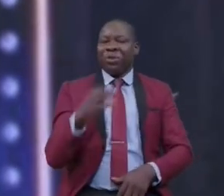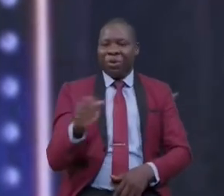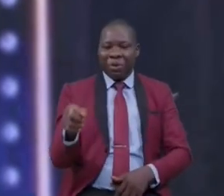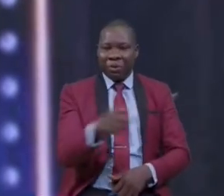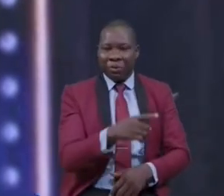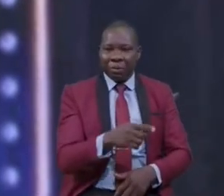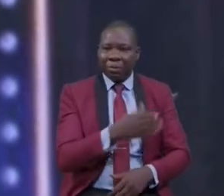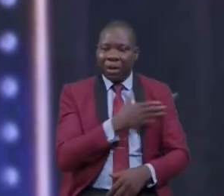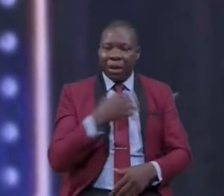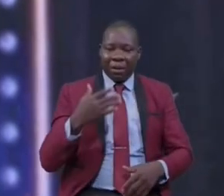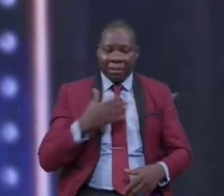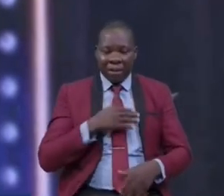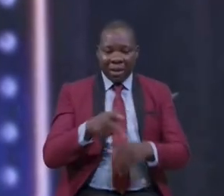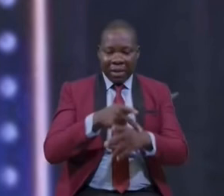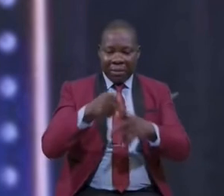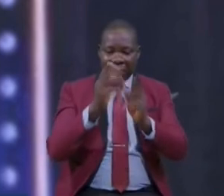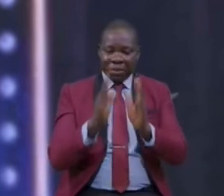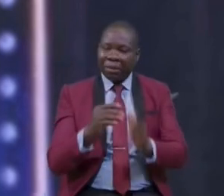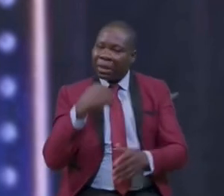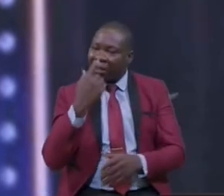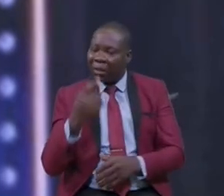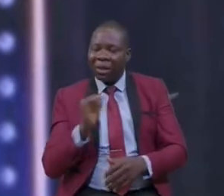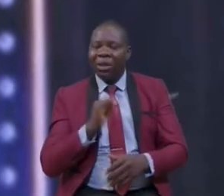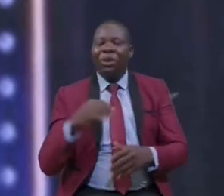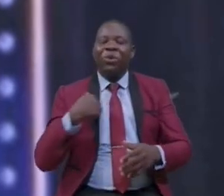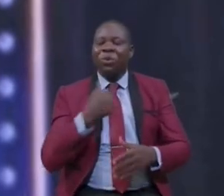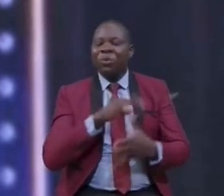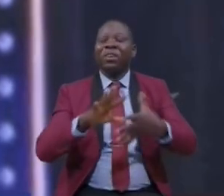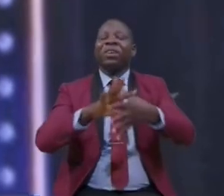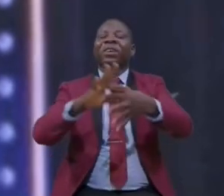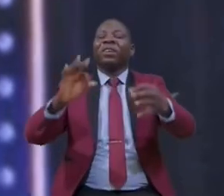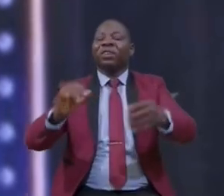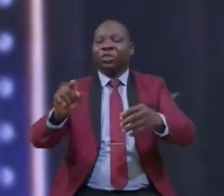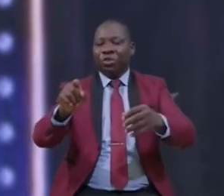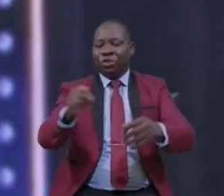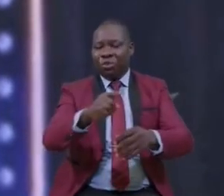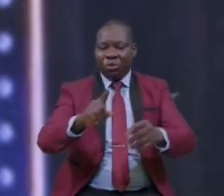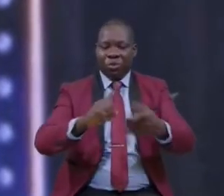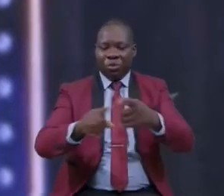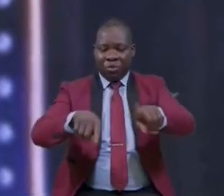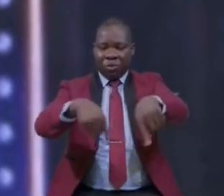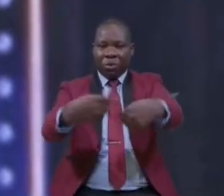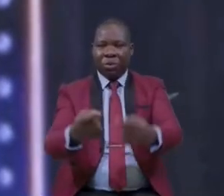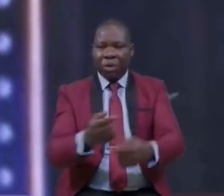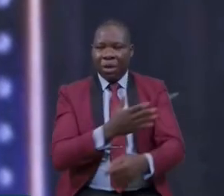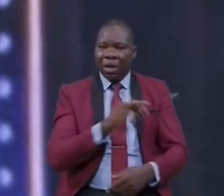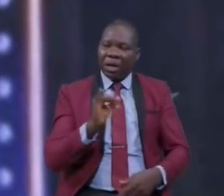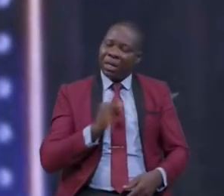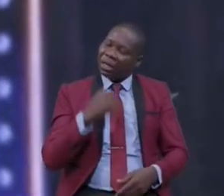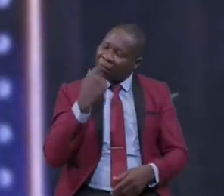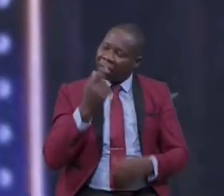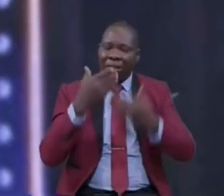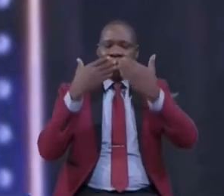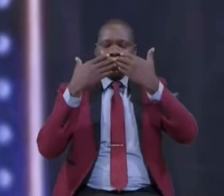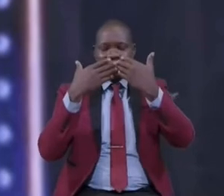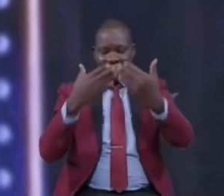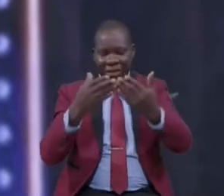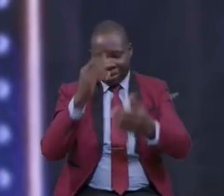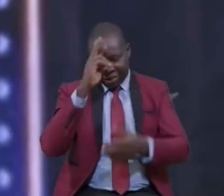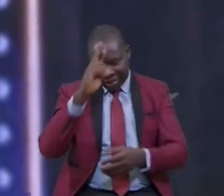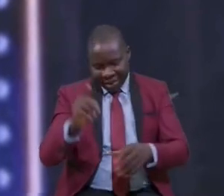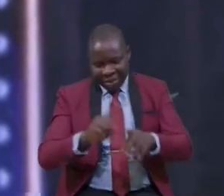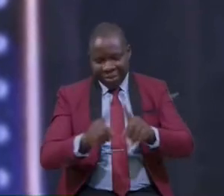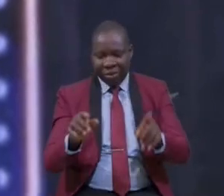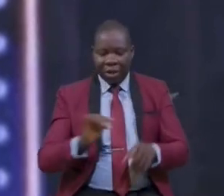because they sponsored me to go to university. We'll release you. Go." And I said, "Thank you, sir, but I'm not